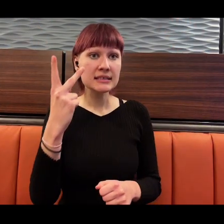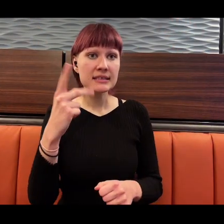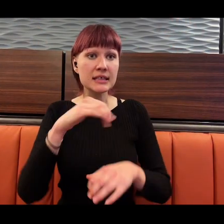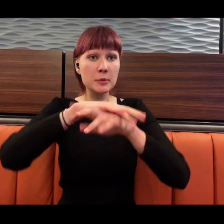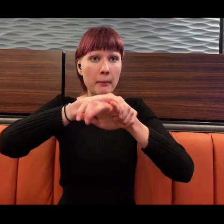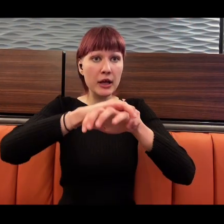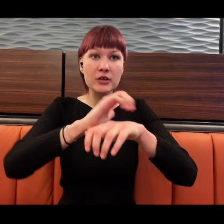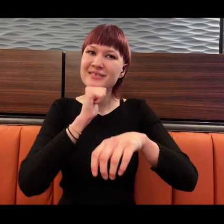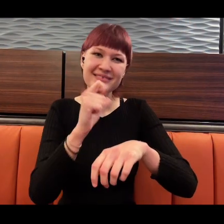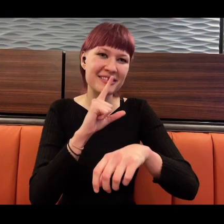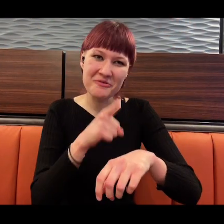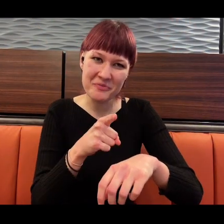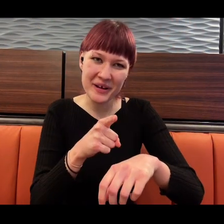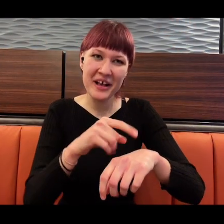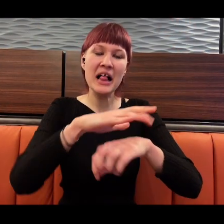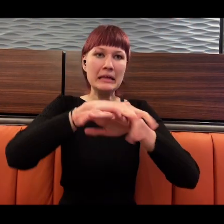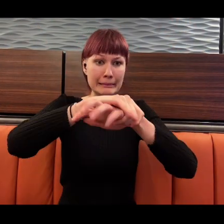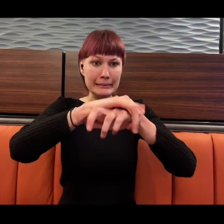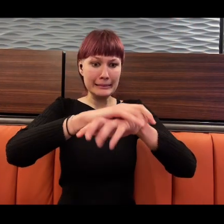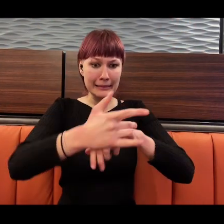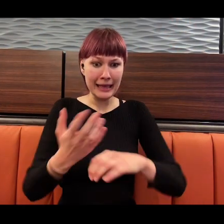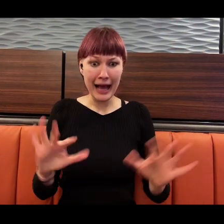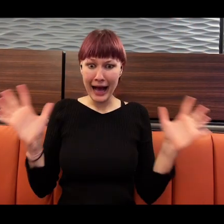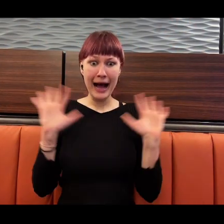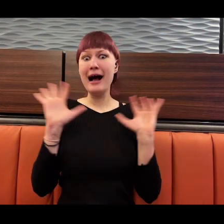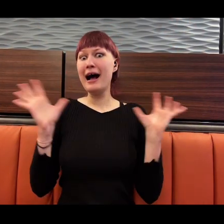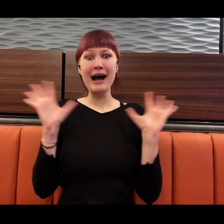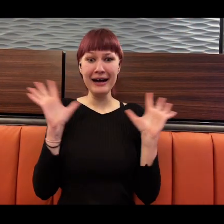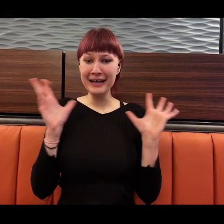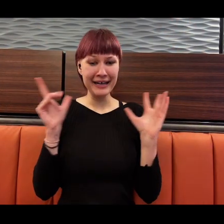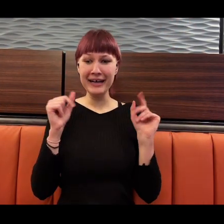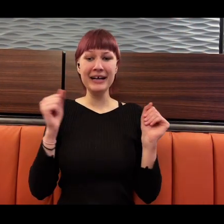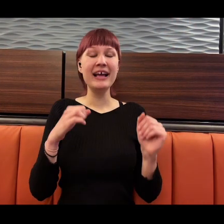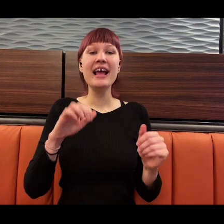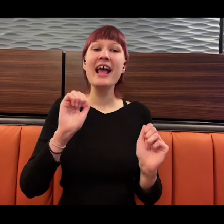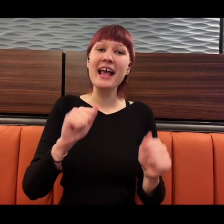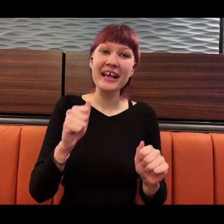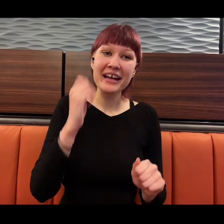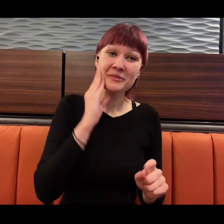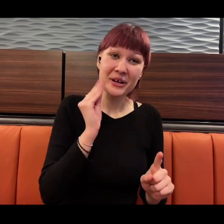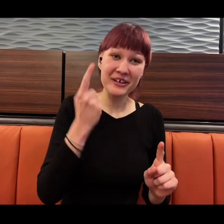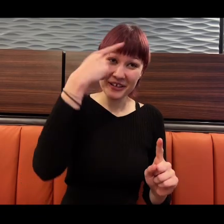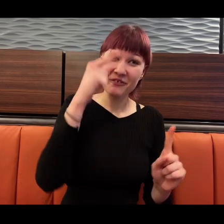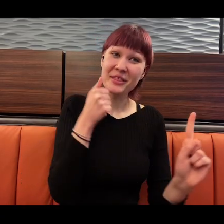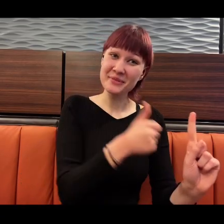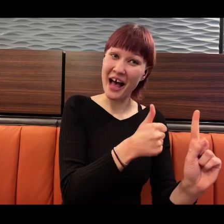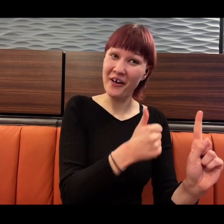to stop the fear reaction every time you see the thing you're phobic of, the spider,